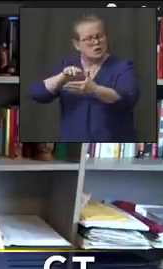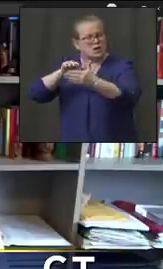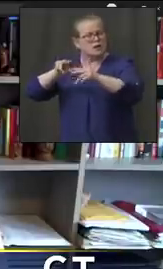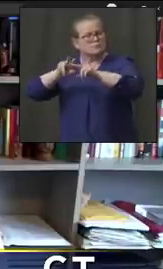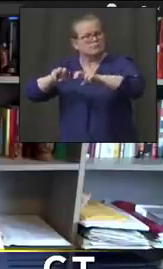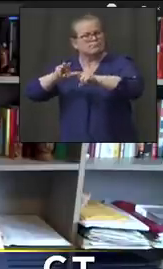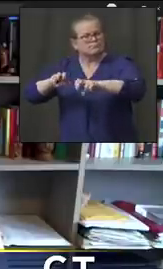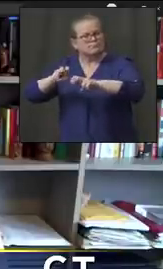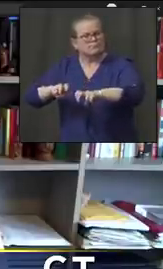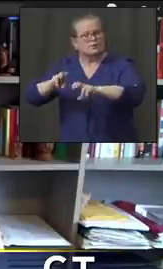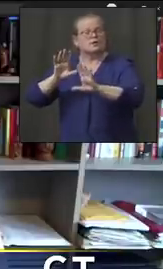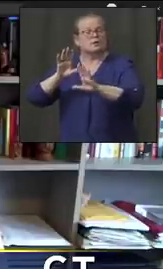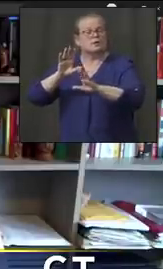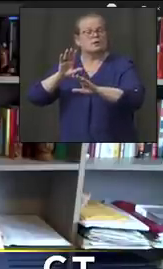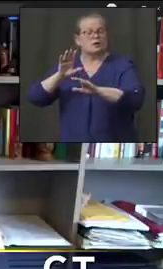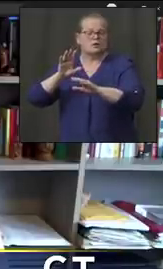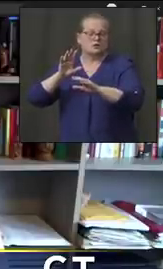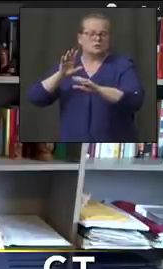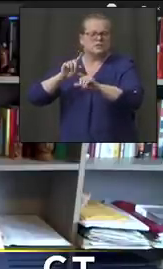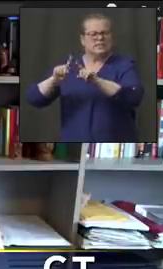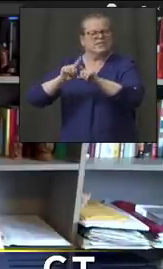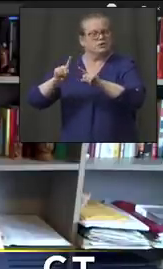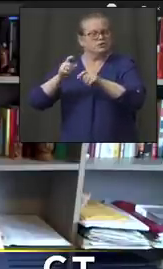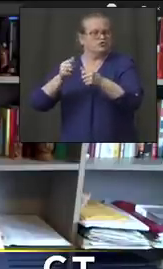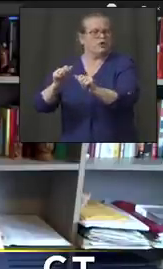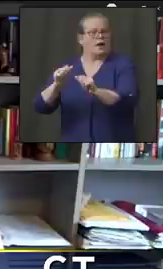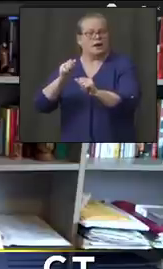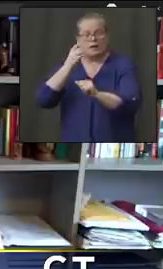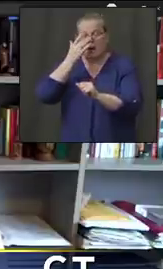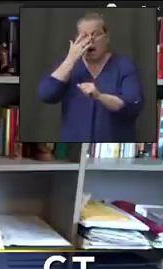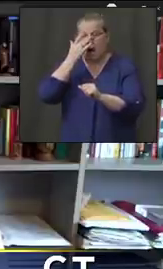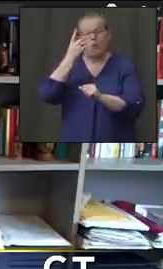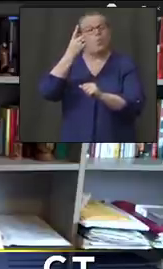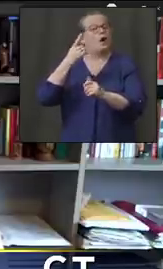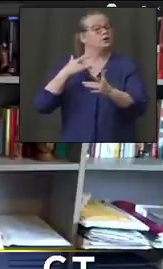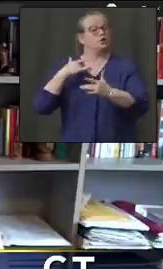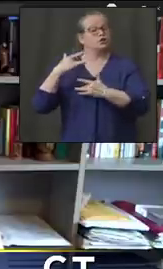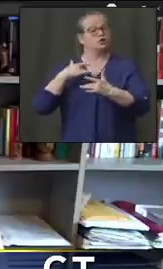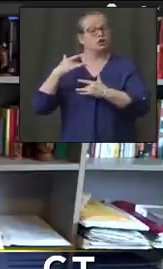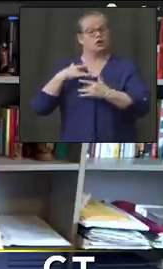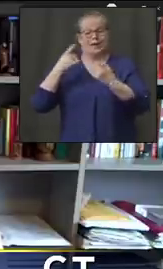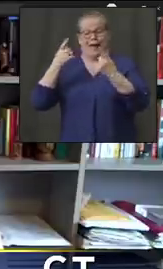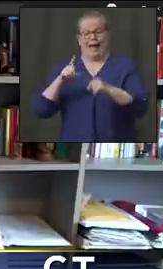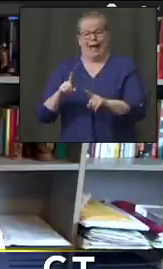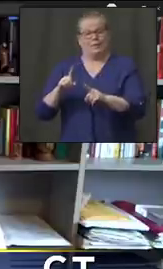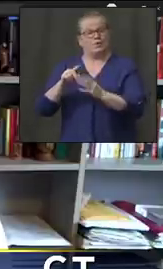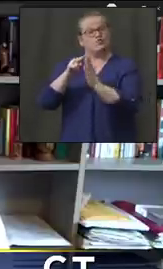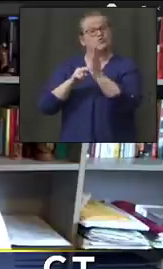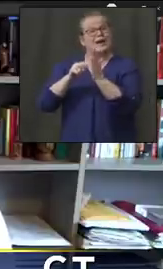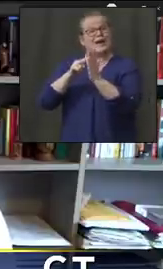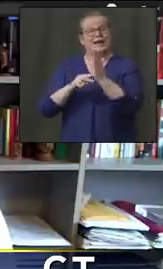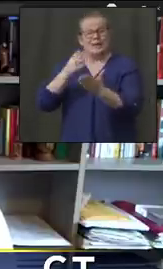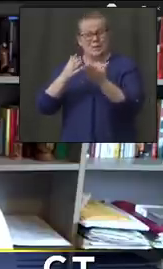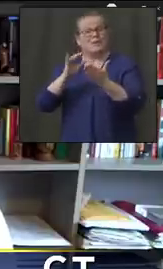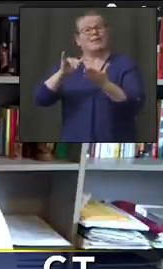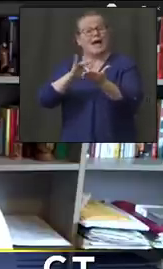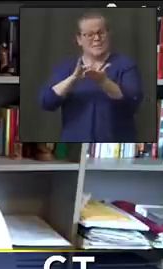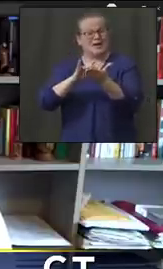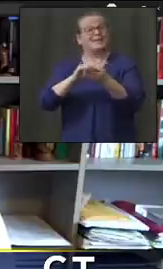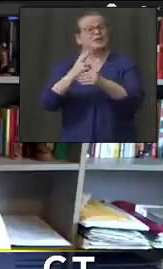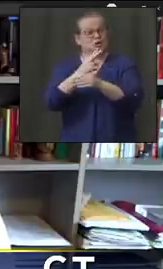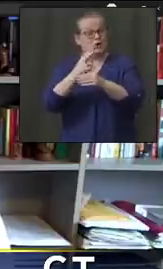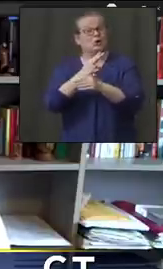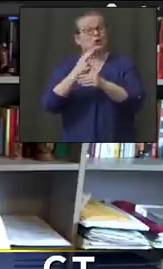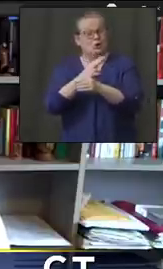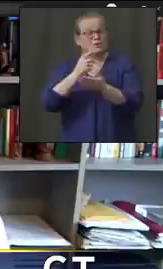be used. I think there is one concern about hydroxychloroquine, and that was in a recent article, is that there may be side effects that may